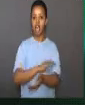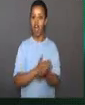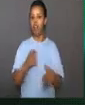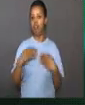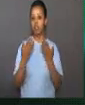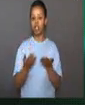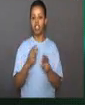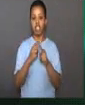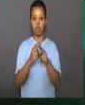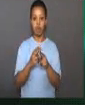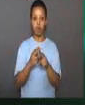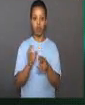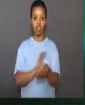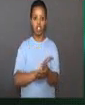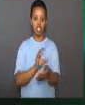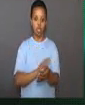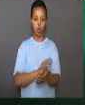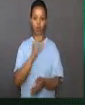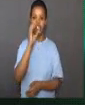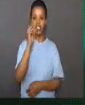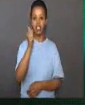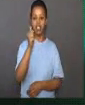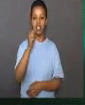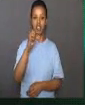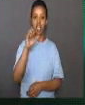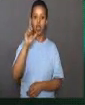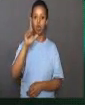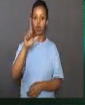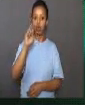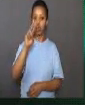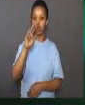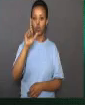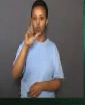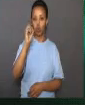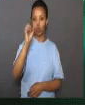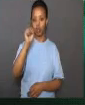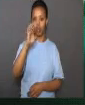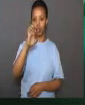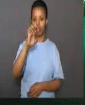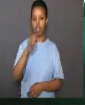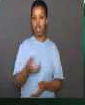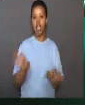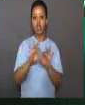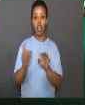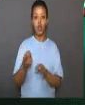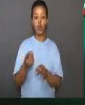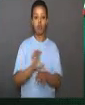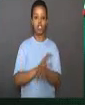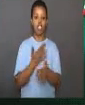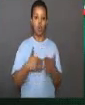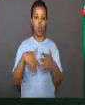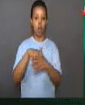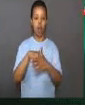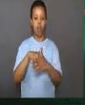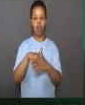carbohydrates is cellulose, which is the main component of the cell wall in